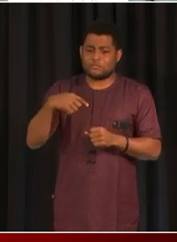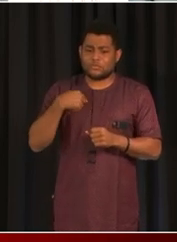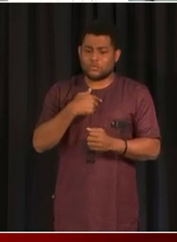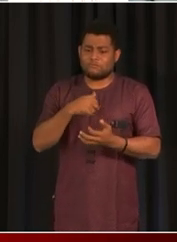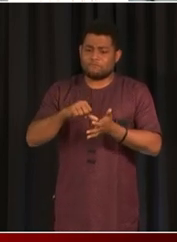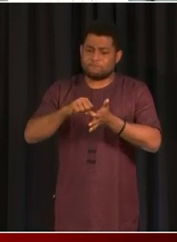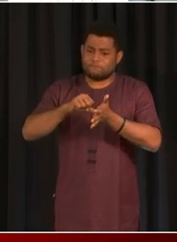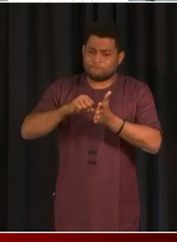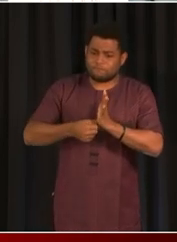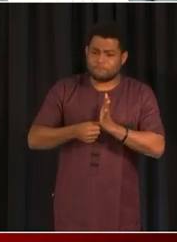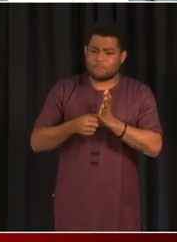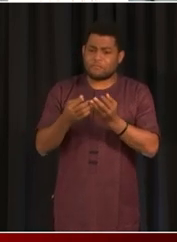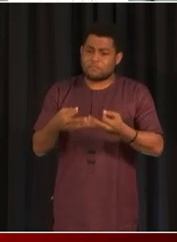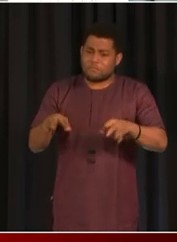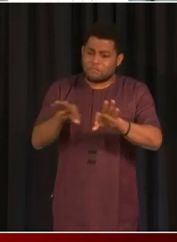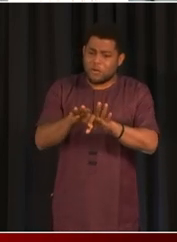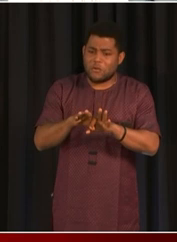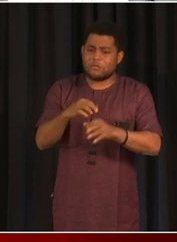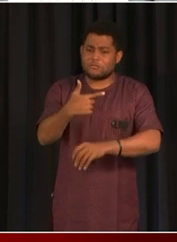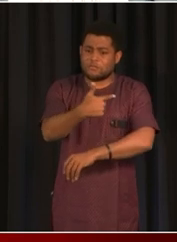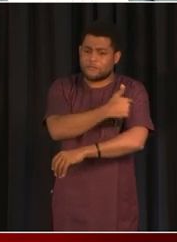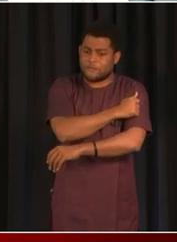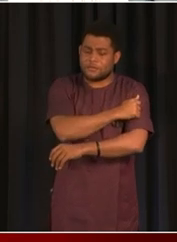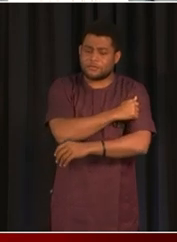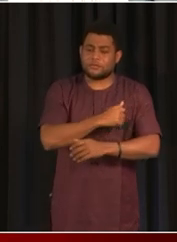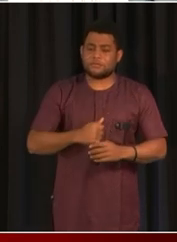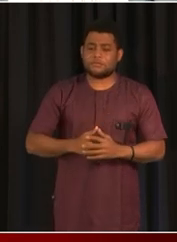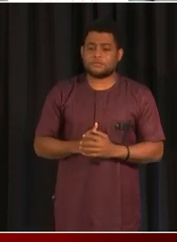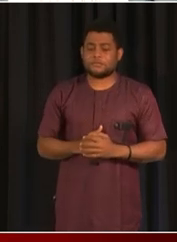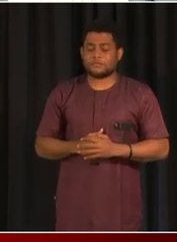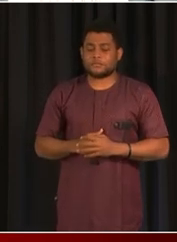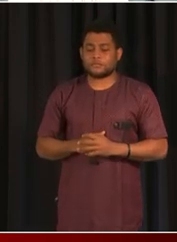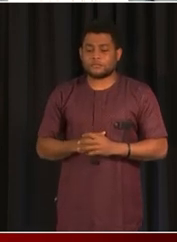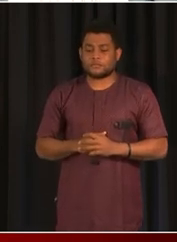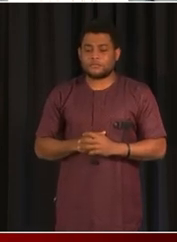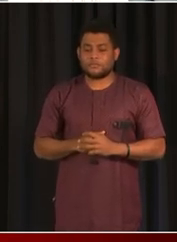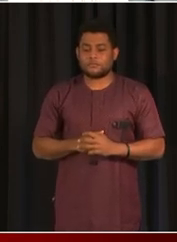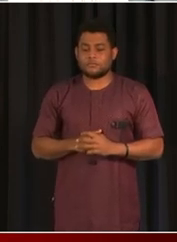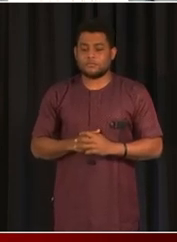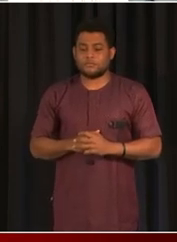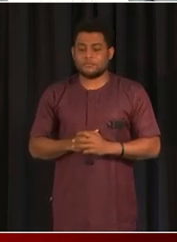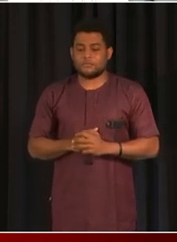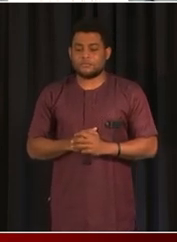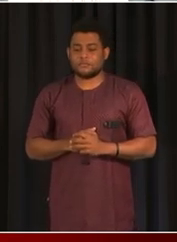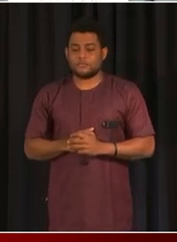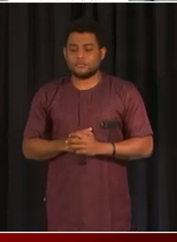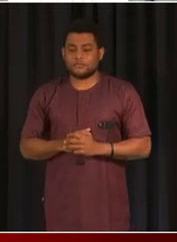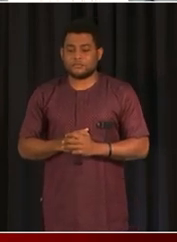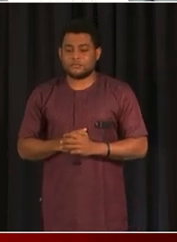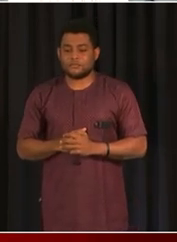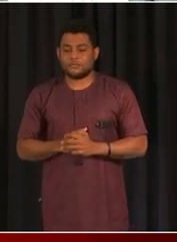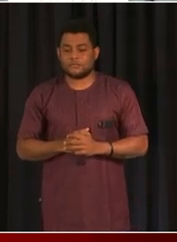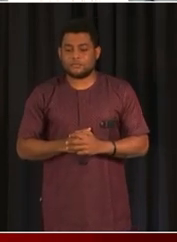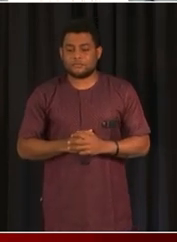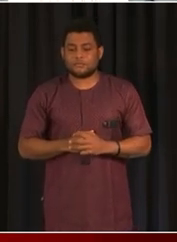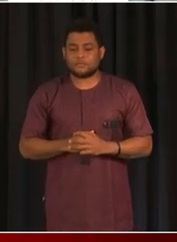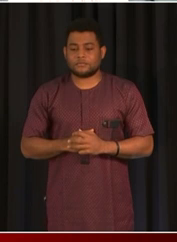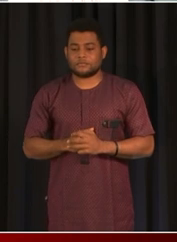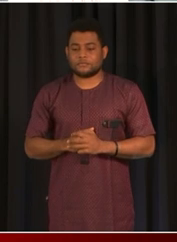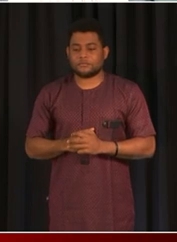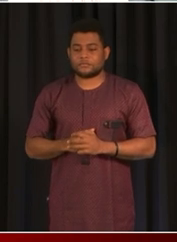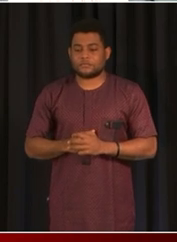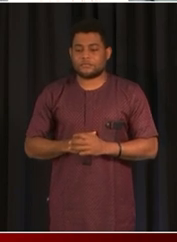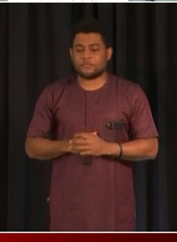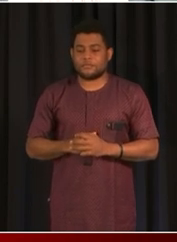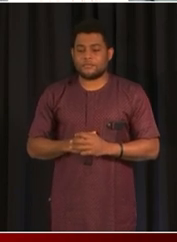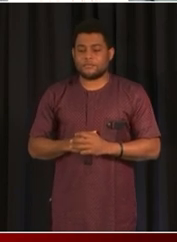importance under the authority of the DC Health to be able to ensure that these healthcare workers are moving us in the right